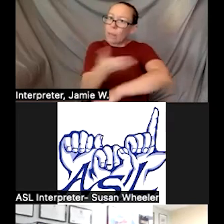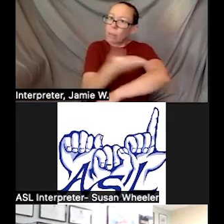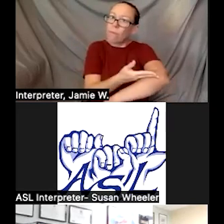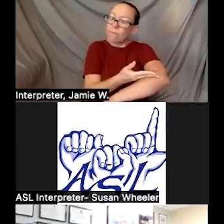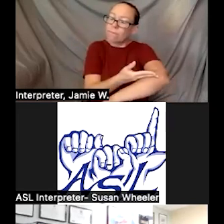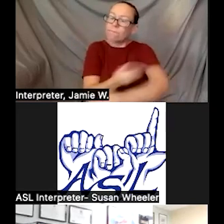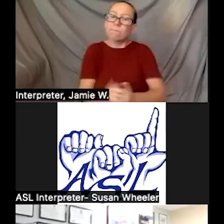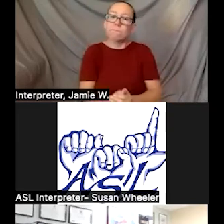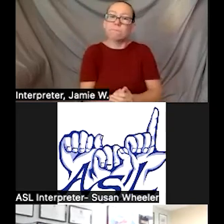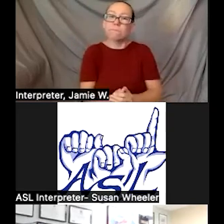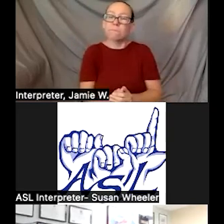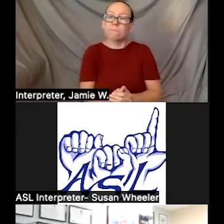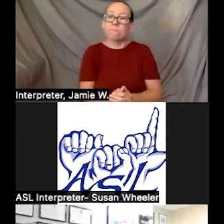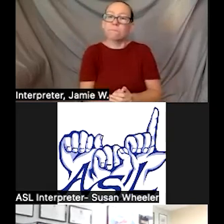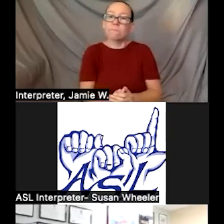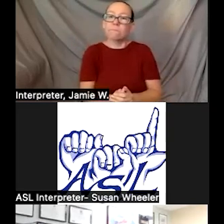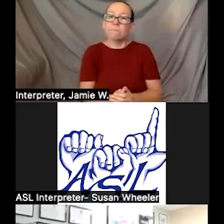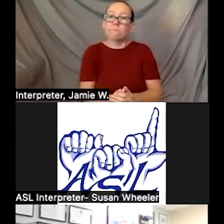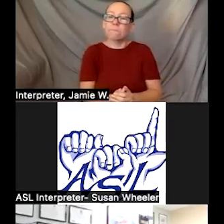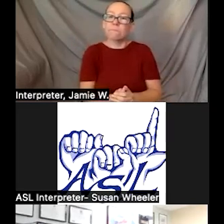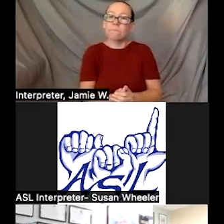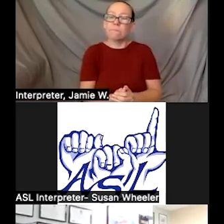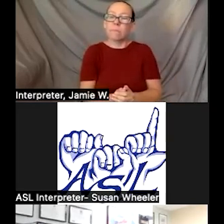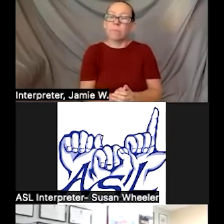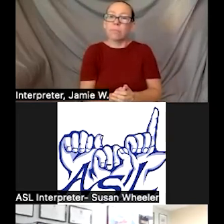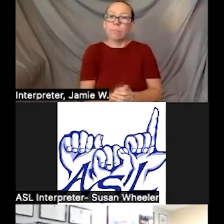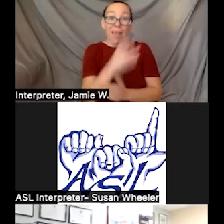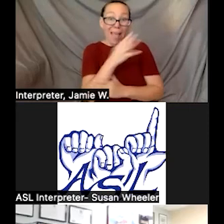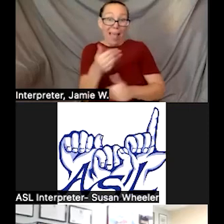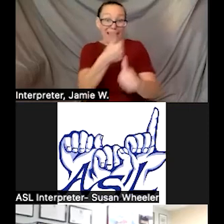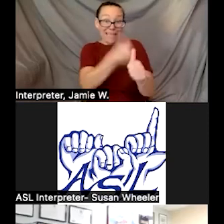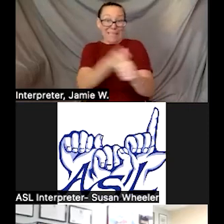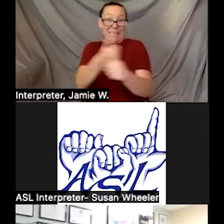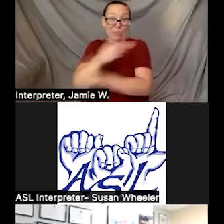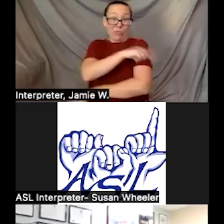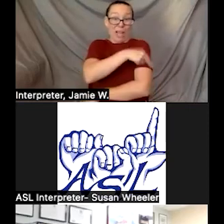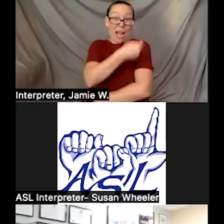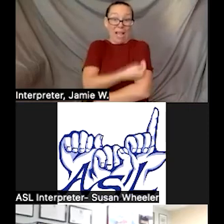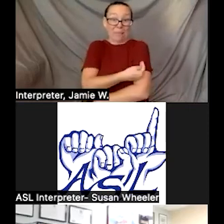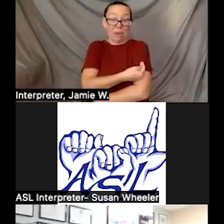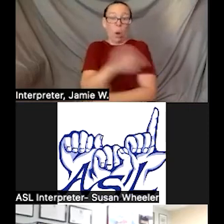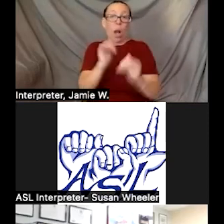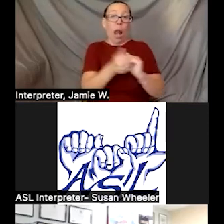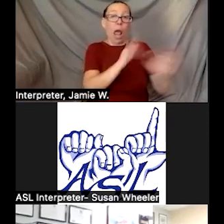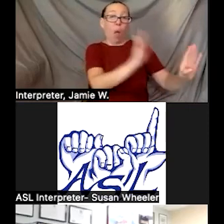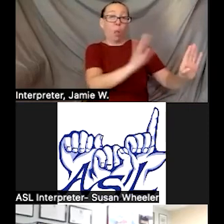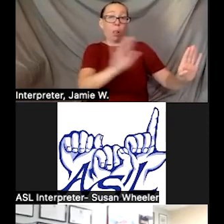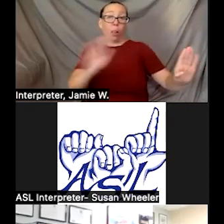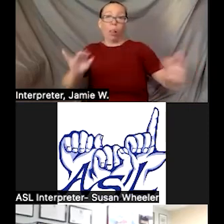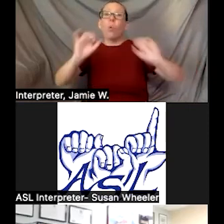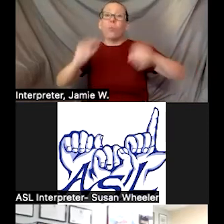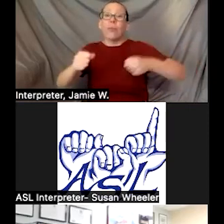of emergency preparedness in each hospital, specifically addressing those unique AFN needs